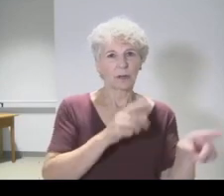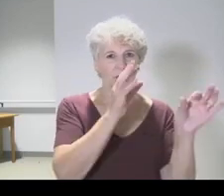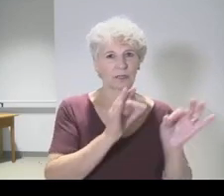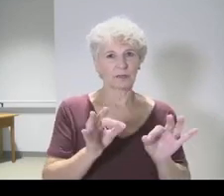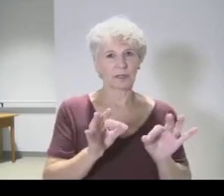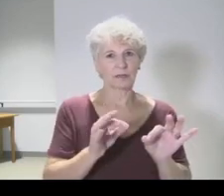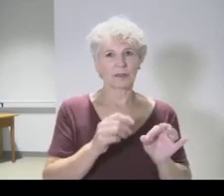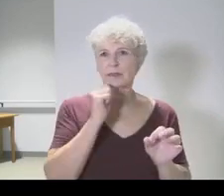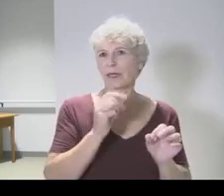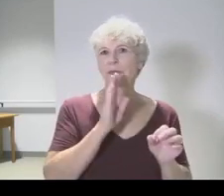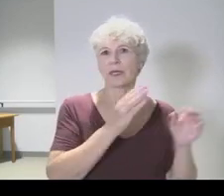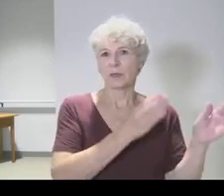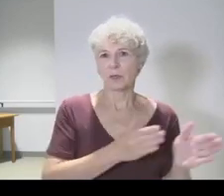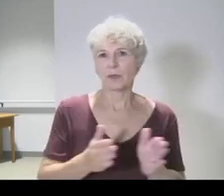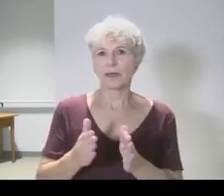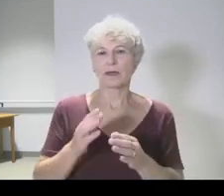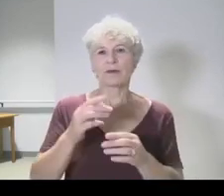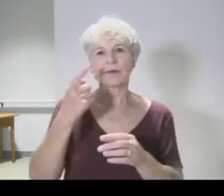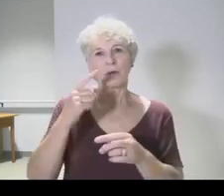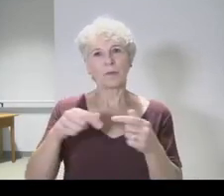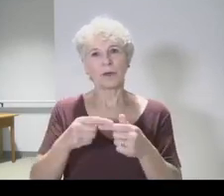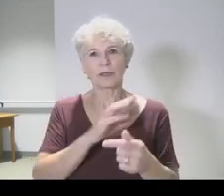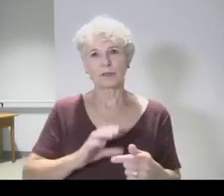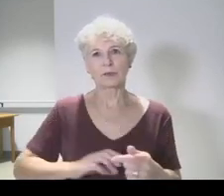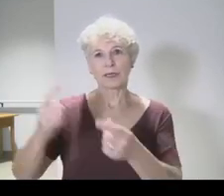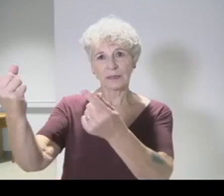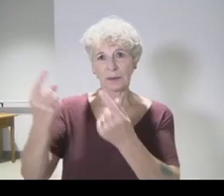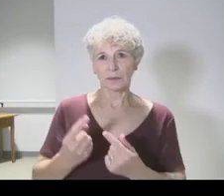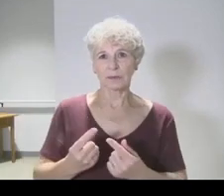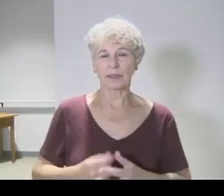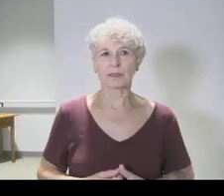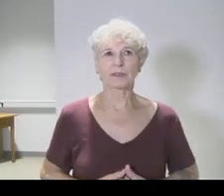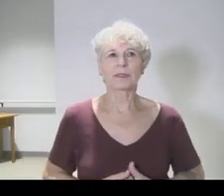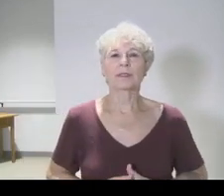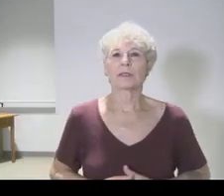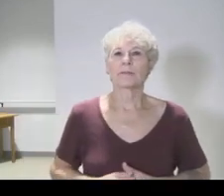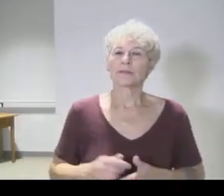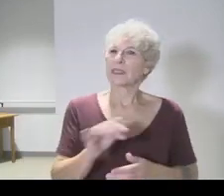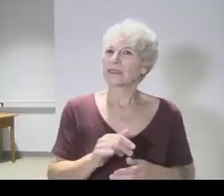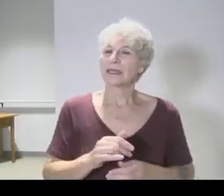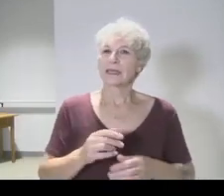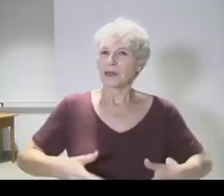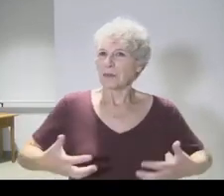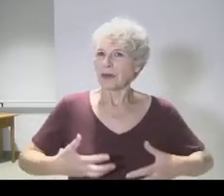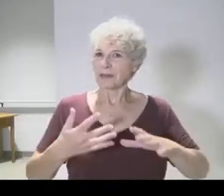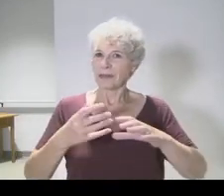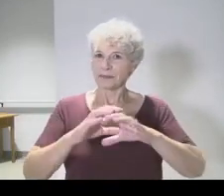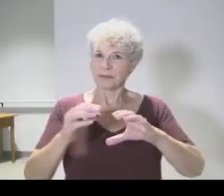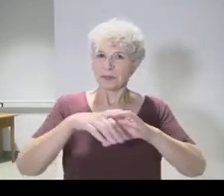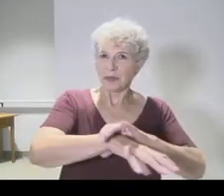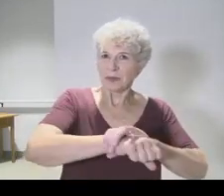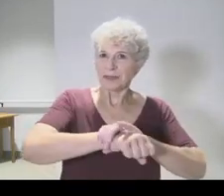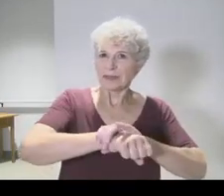not being prepared for when Christ returns. Just like the monkey sticks his hand in the gourd and refuses